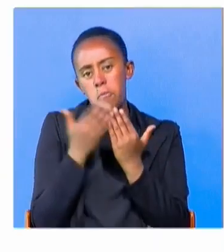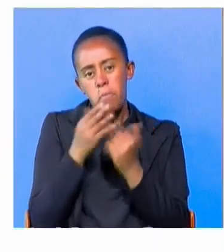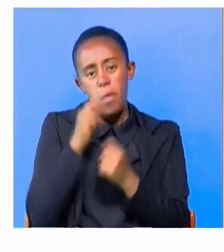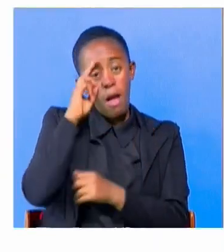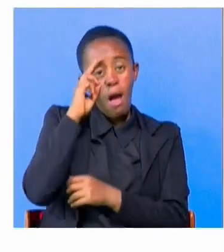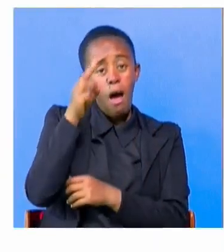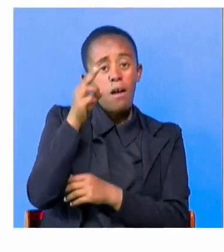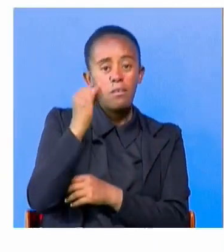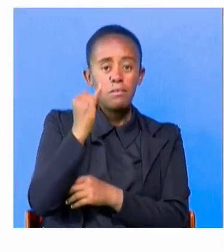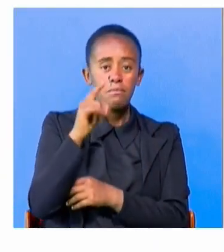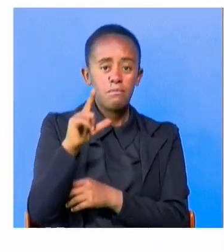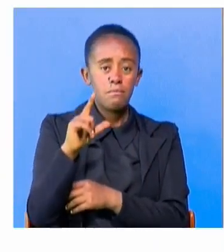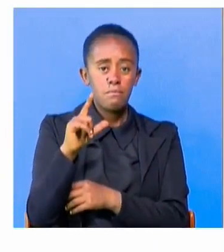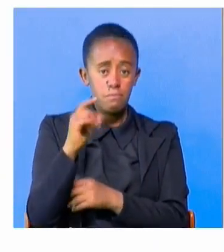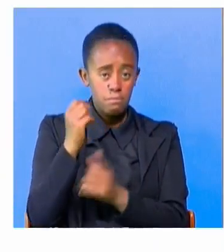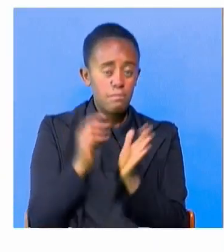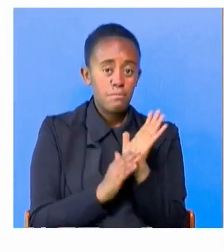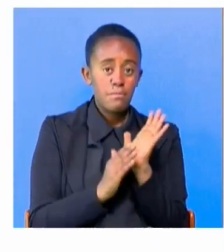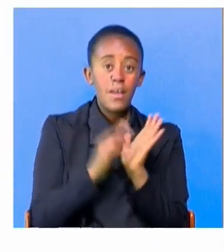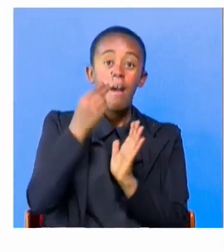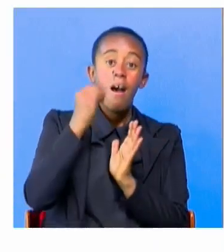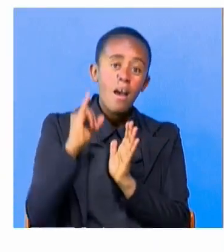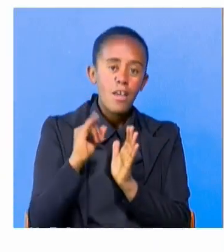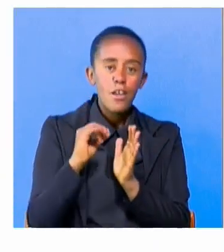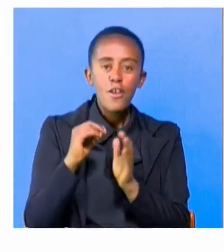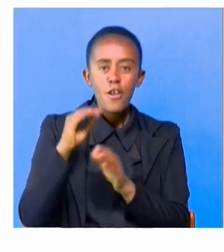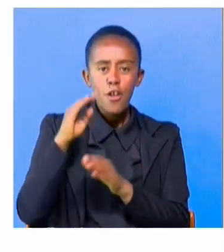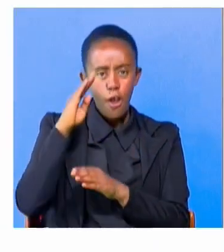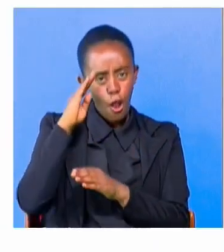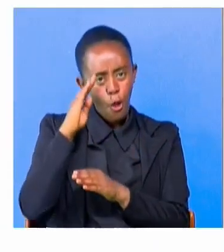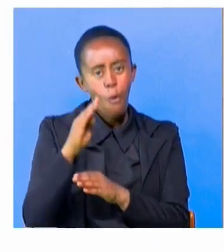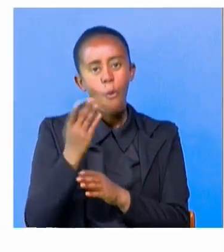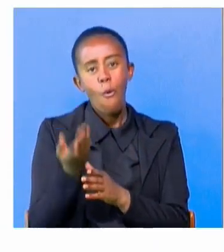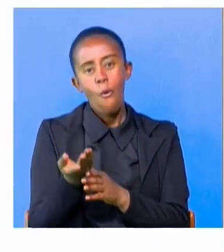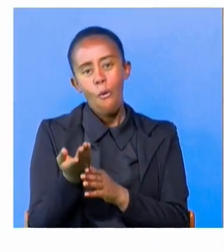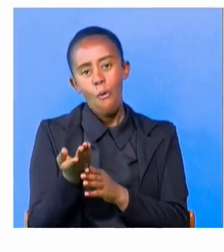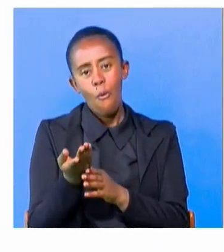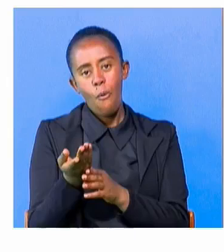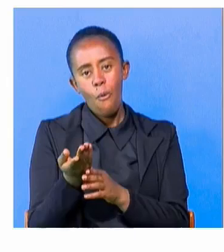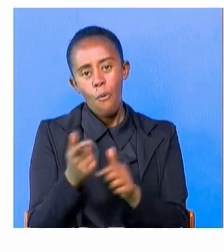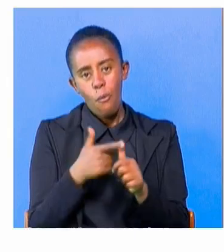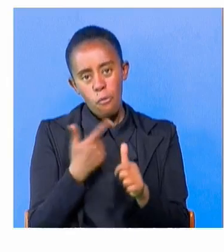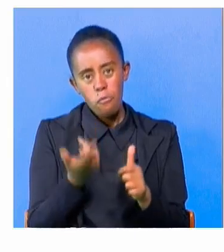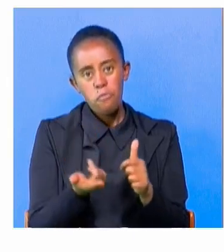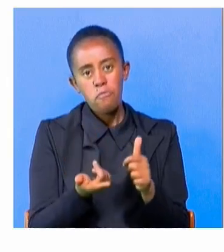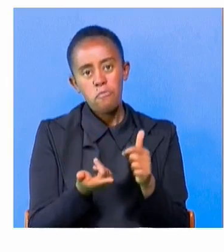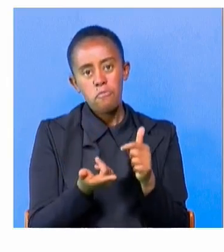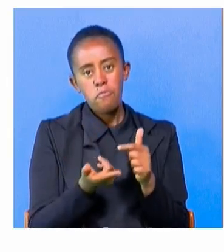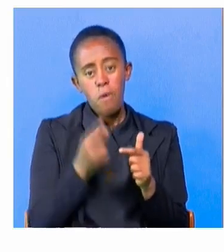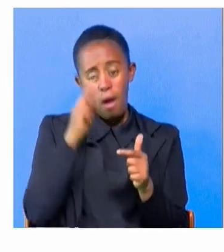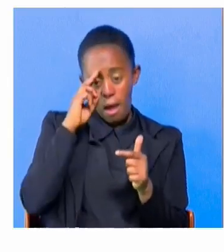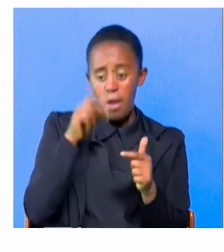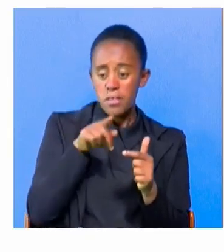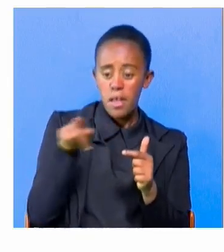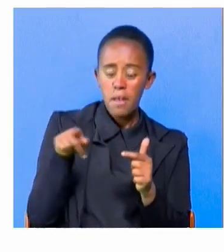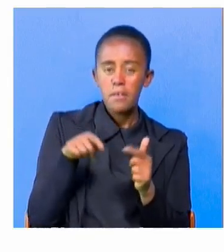hi, hello, Hi there.